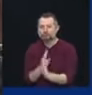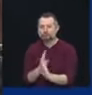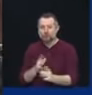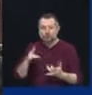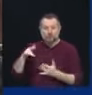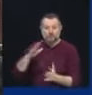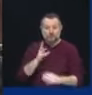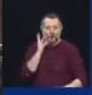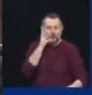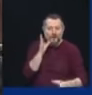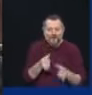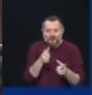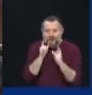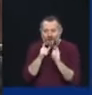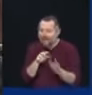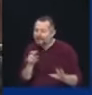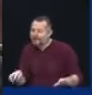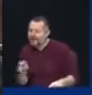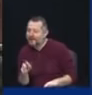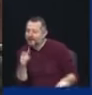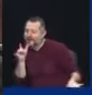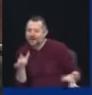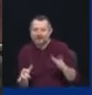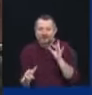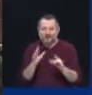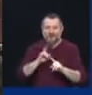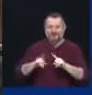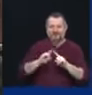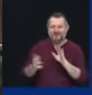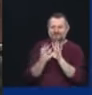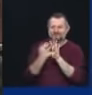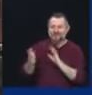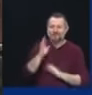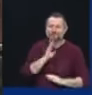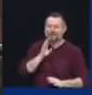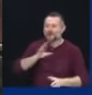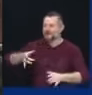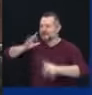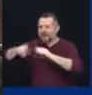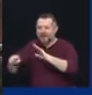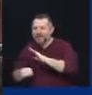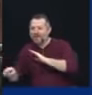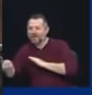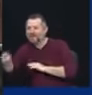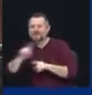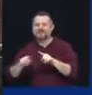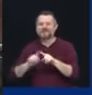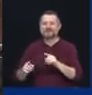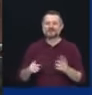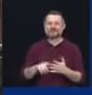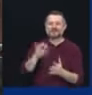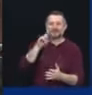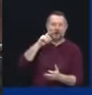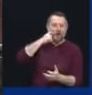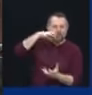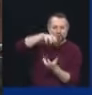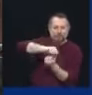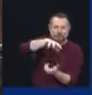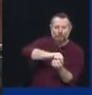trails and beer trails and cidery trails and people coming up to see and shop and